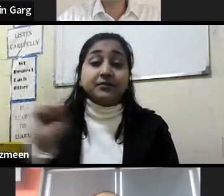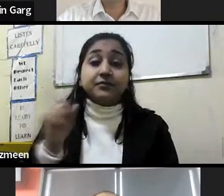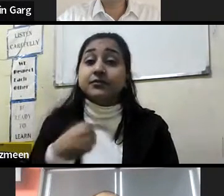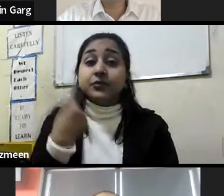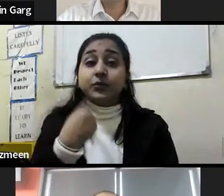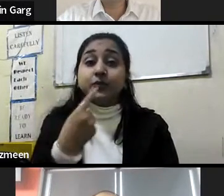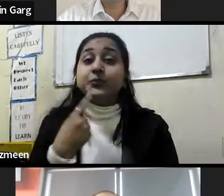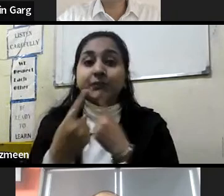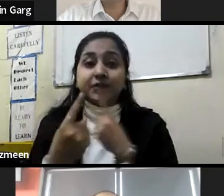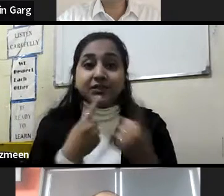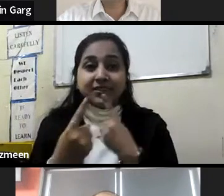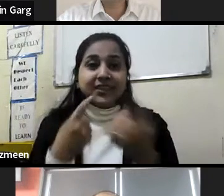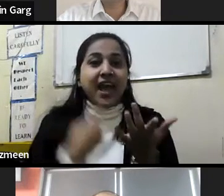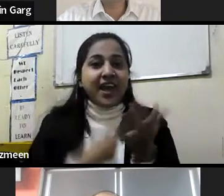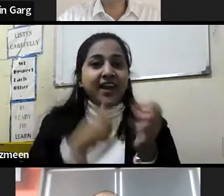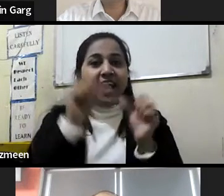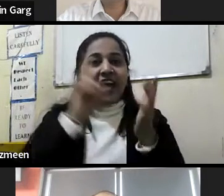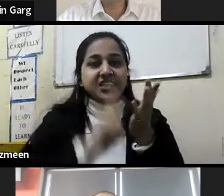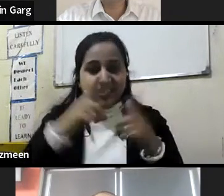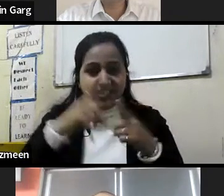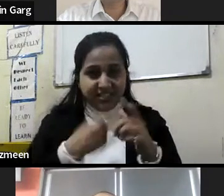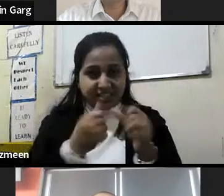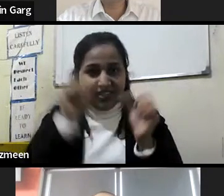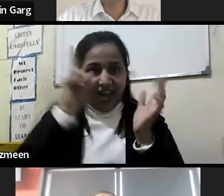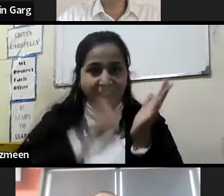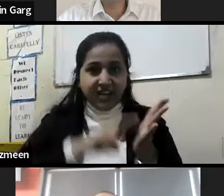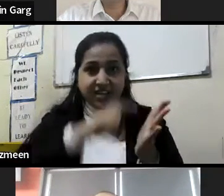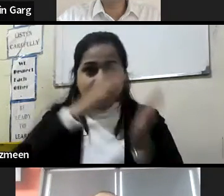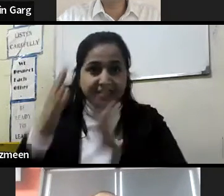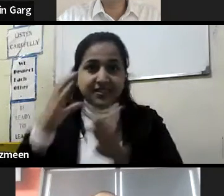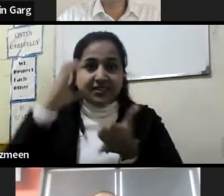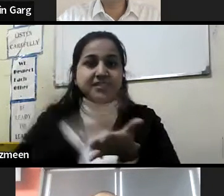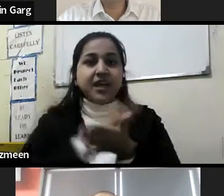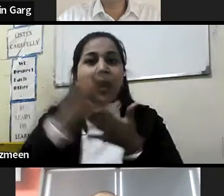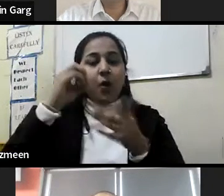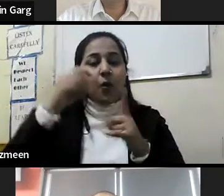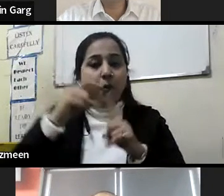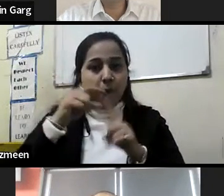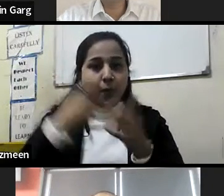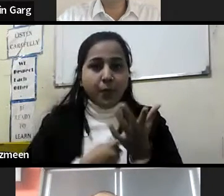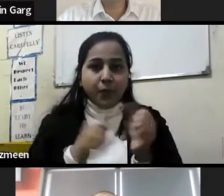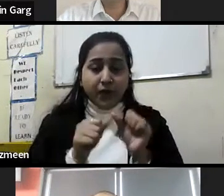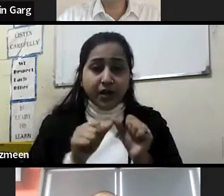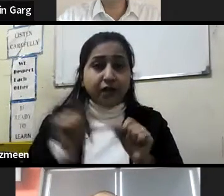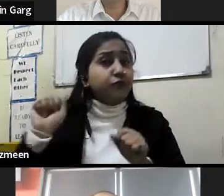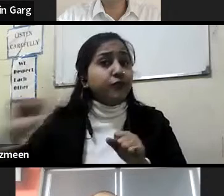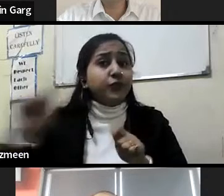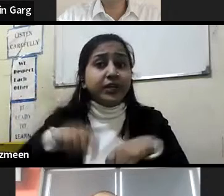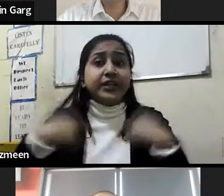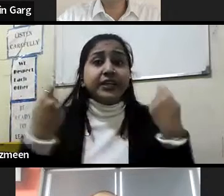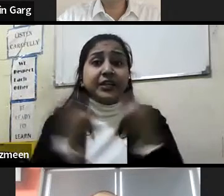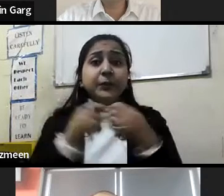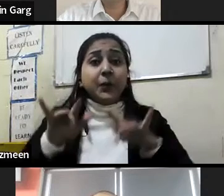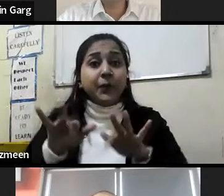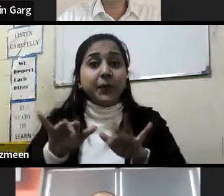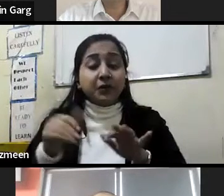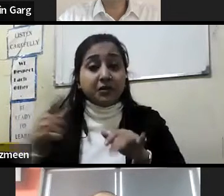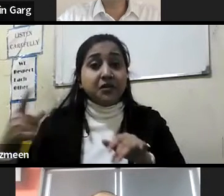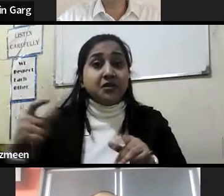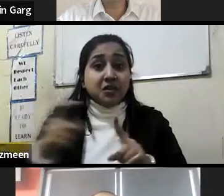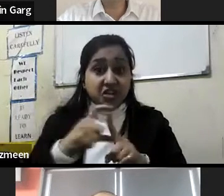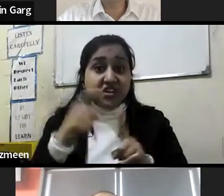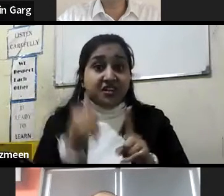it is Ranjan Chopra. Now, Ranjan Chopra is the Managing Director of Team Computers and a 25-year-old company with more